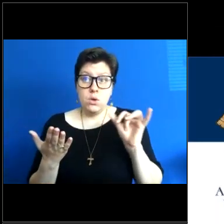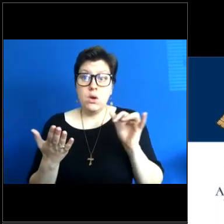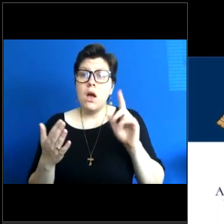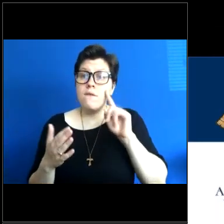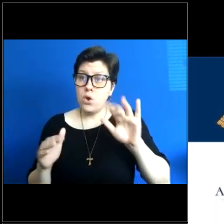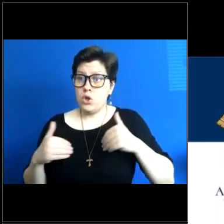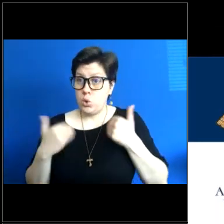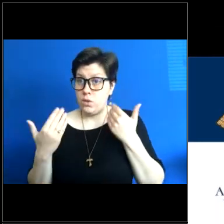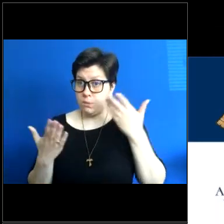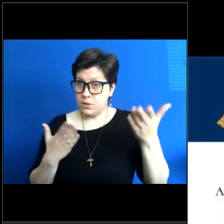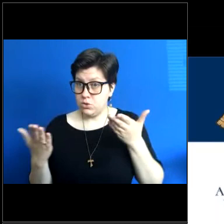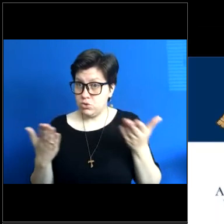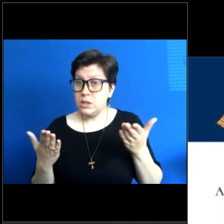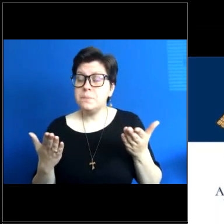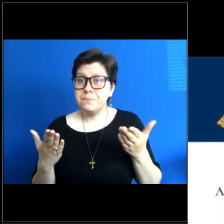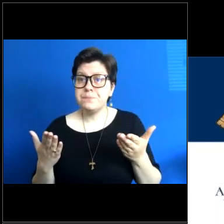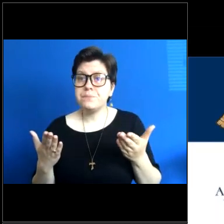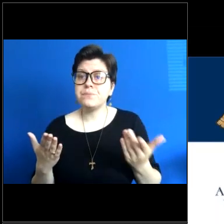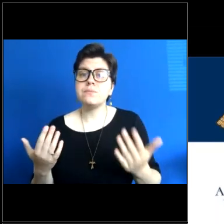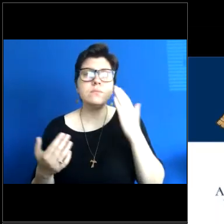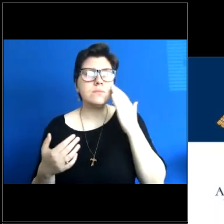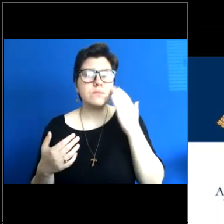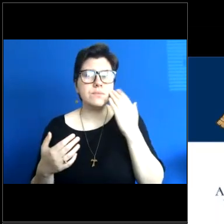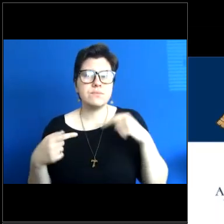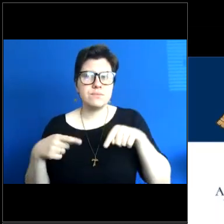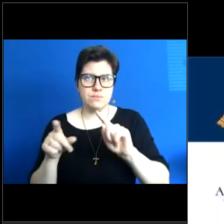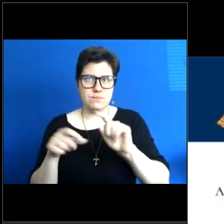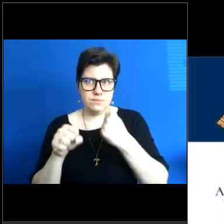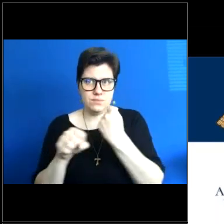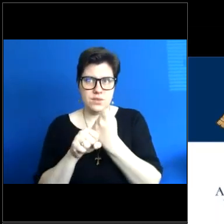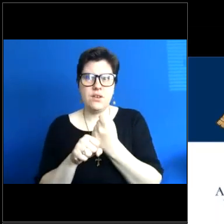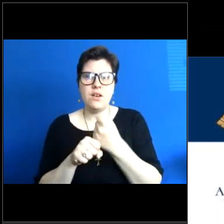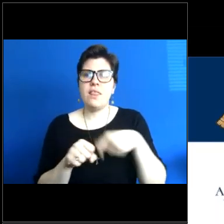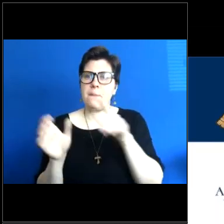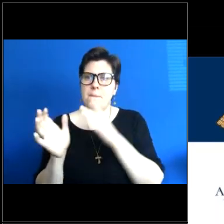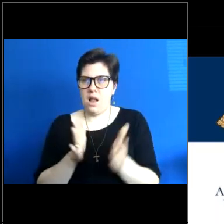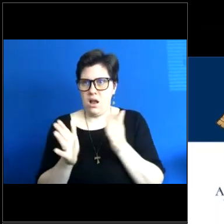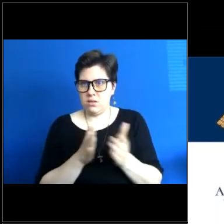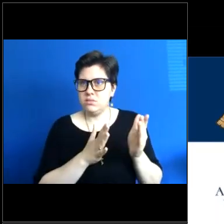Ministry. I know that throughout the year that they plan for